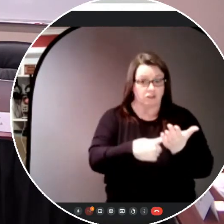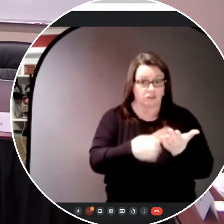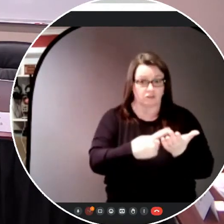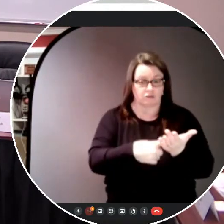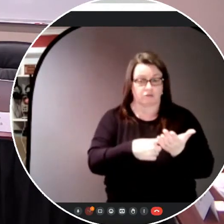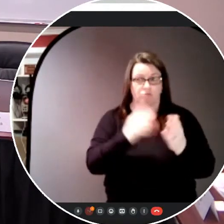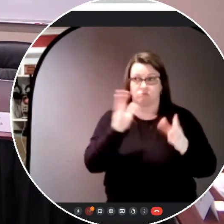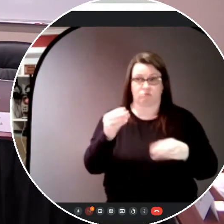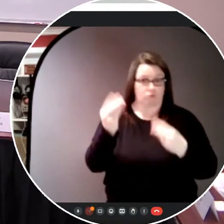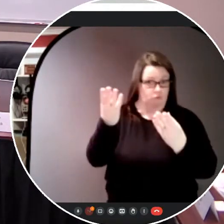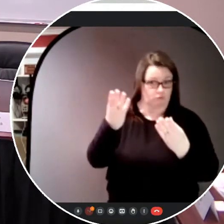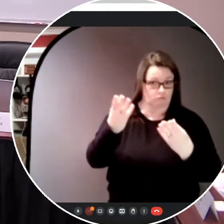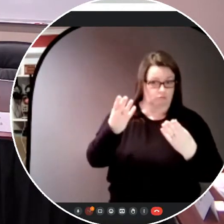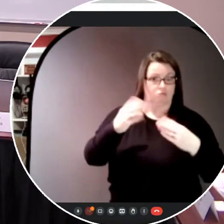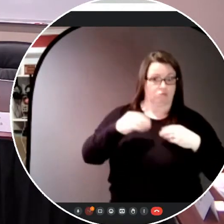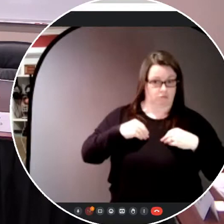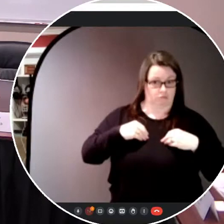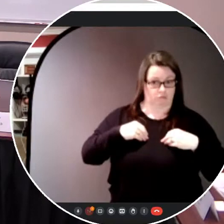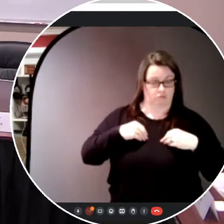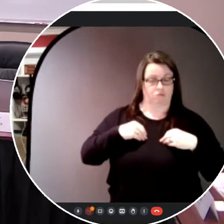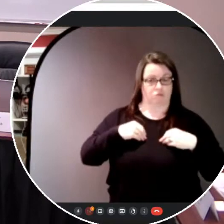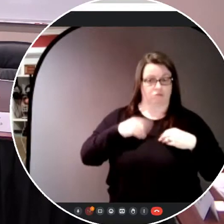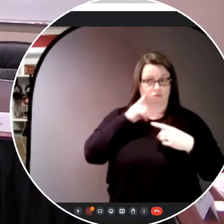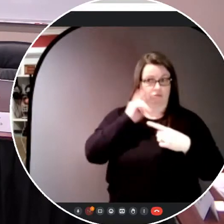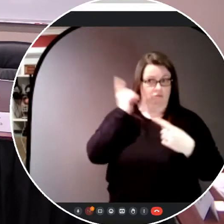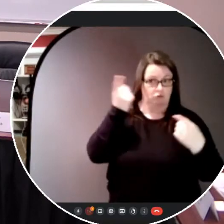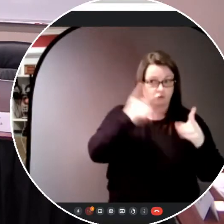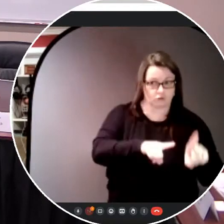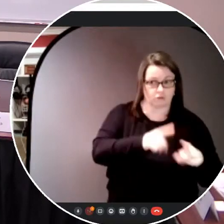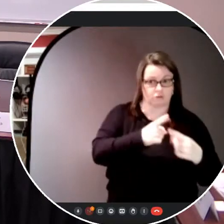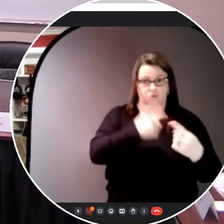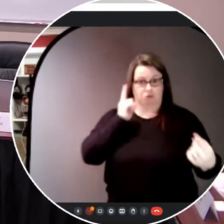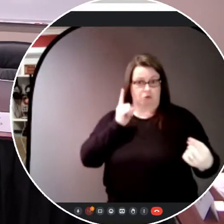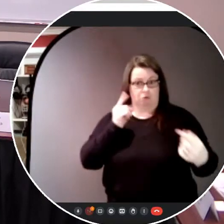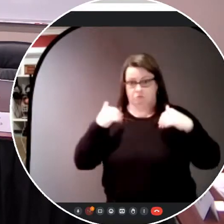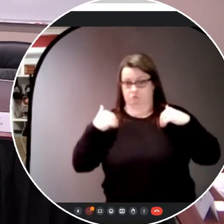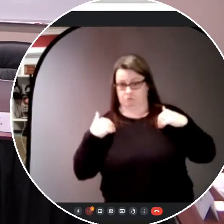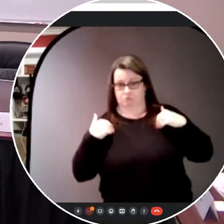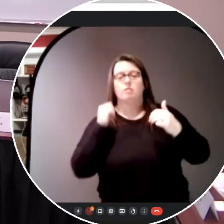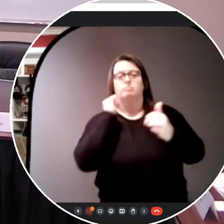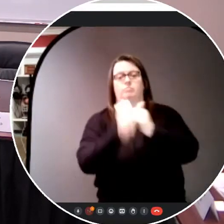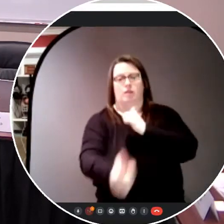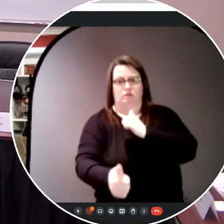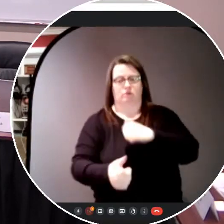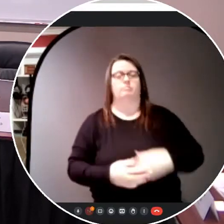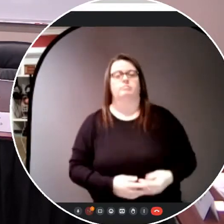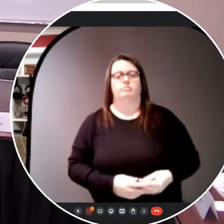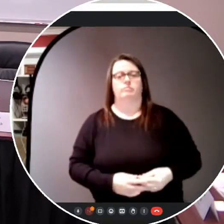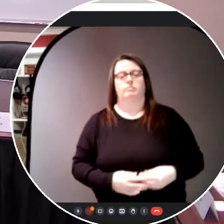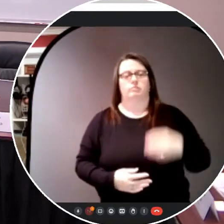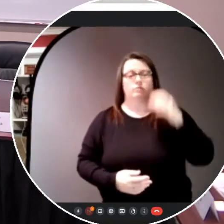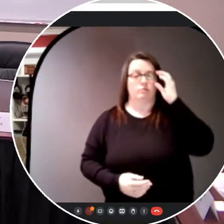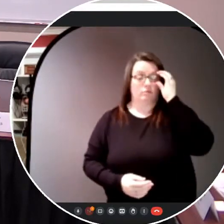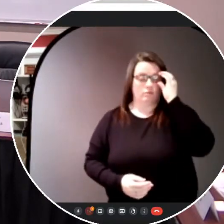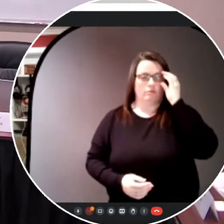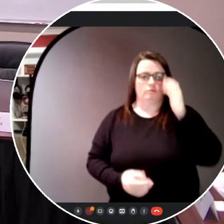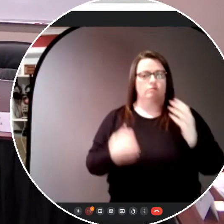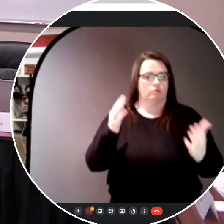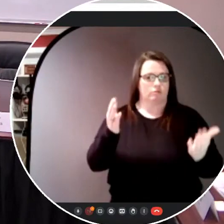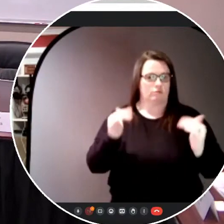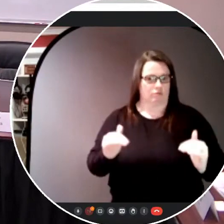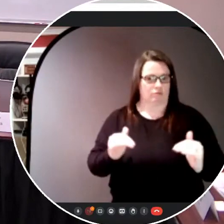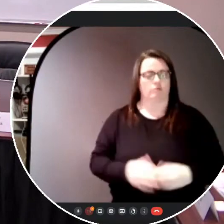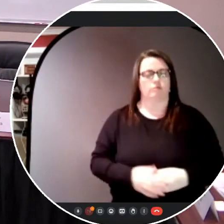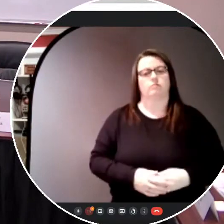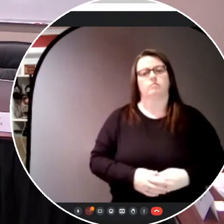All in favor? Opposed? Abstentions? Okay, we're carried. We're moving right along. And I think,